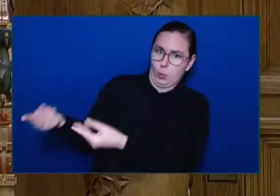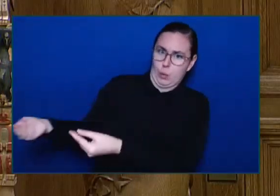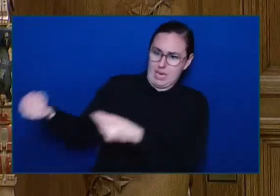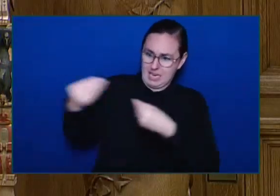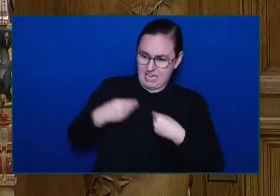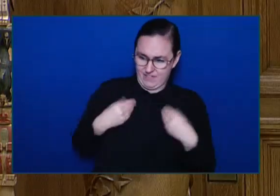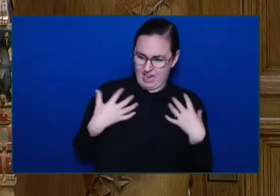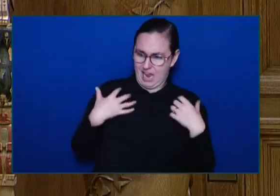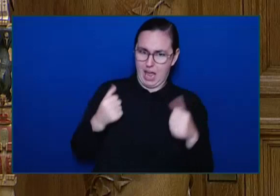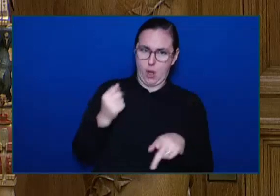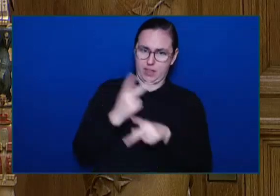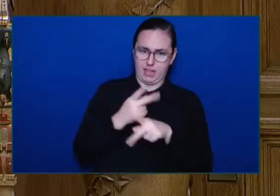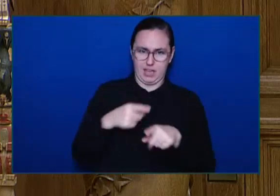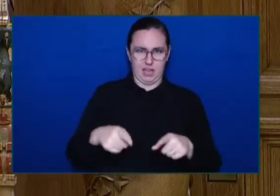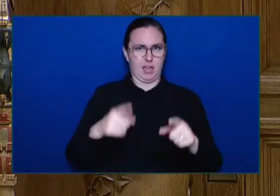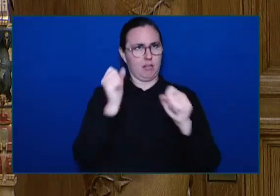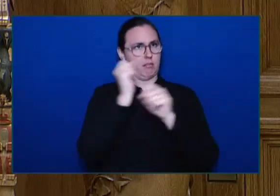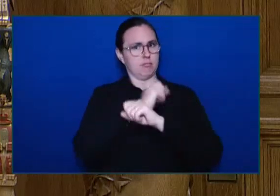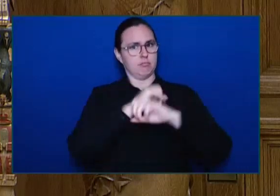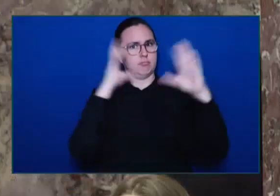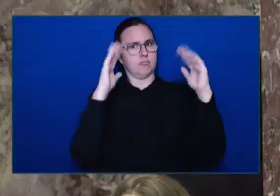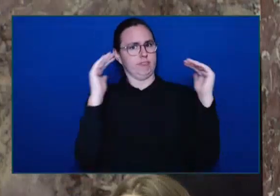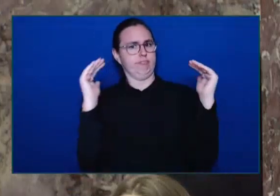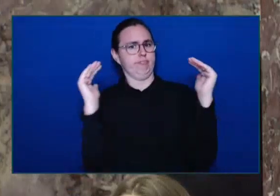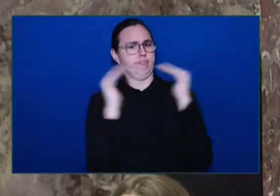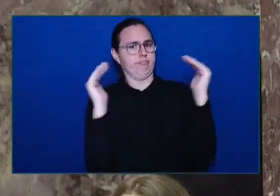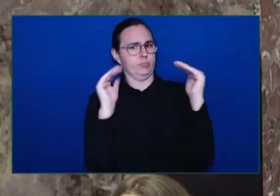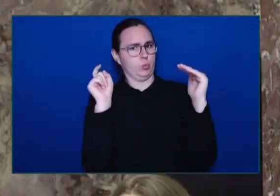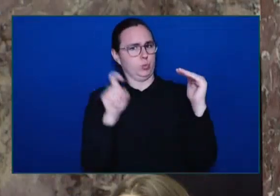Minister of Health. Well, thank you.